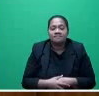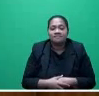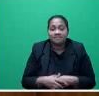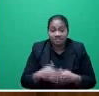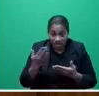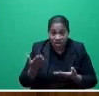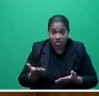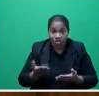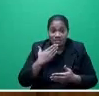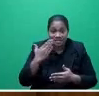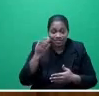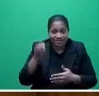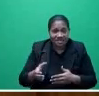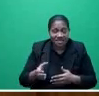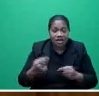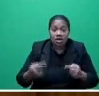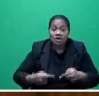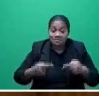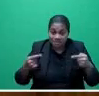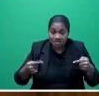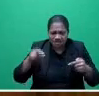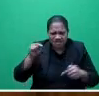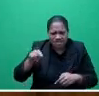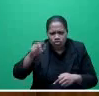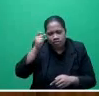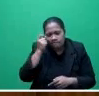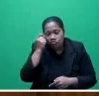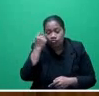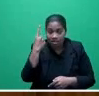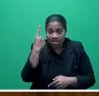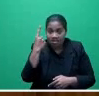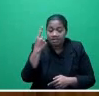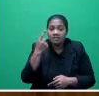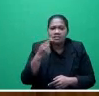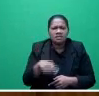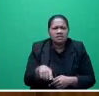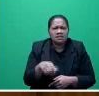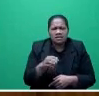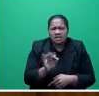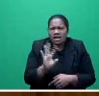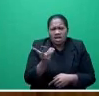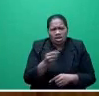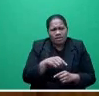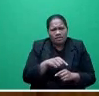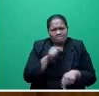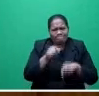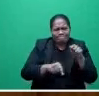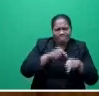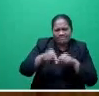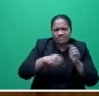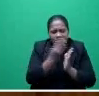Honorable Speaker, opposition needs to realize they have been criticizing the budget for past 6